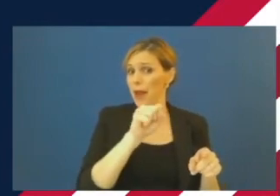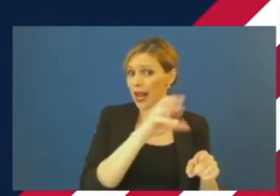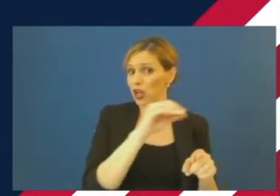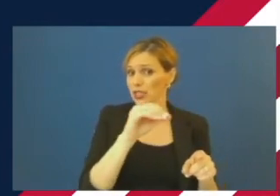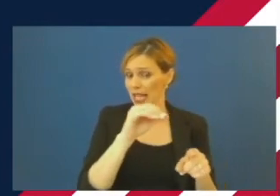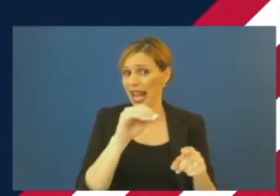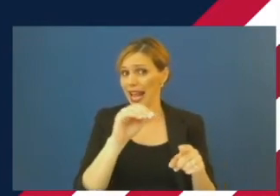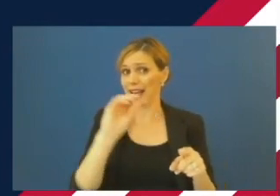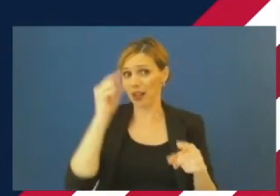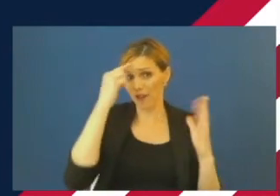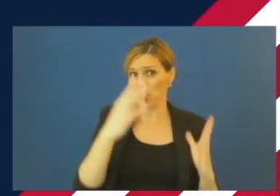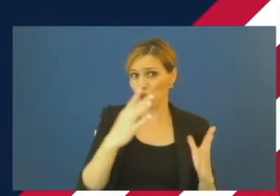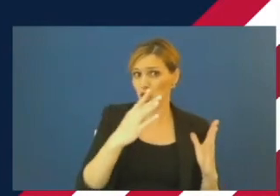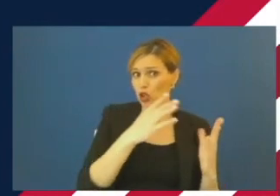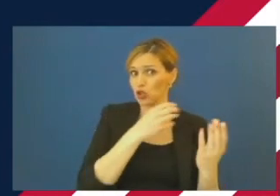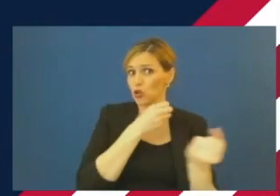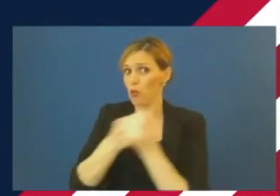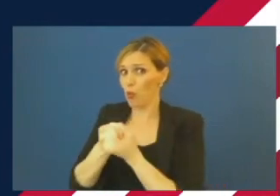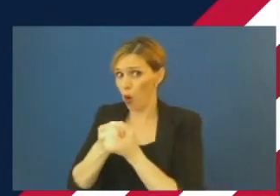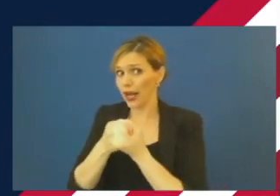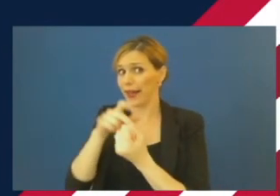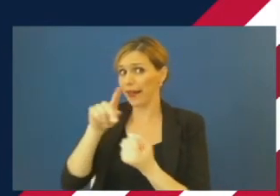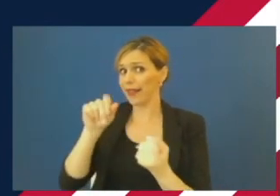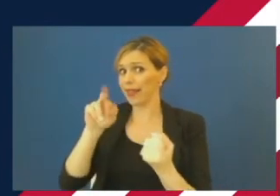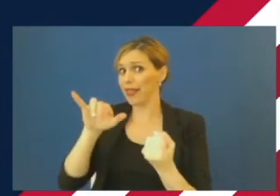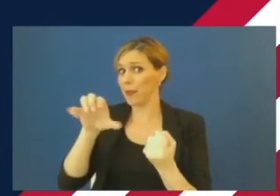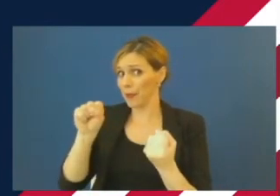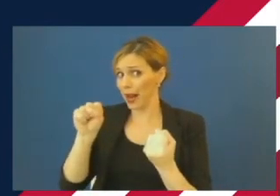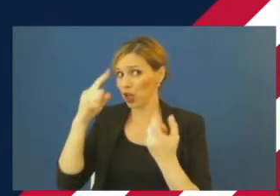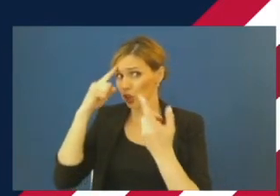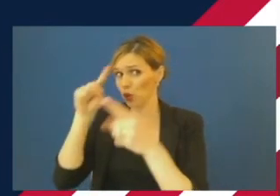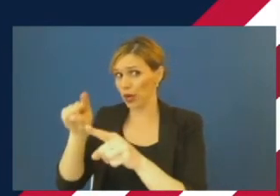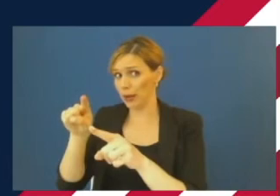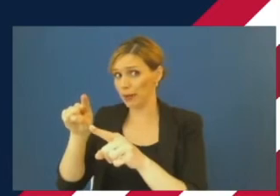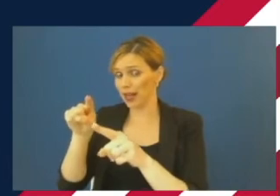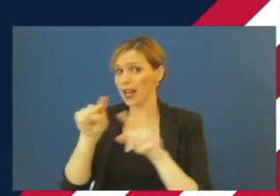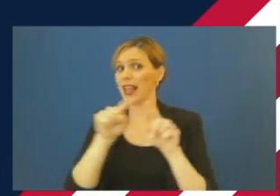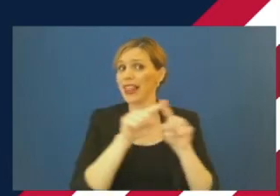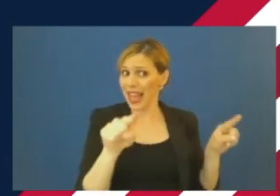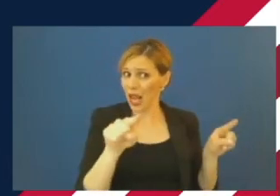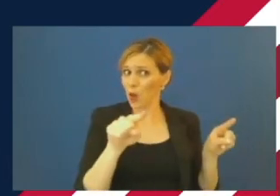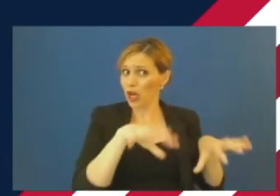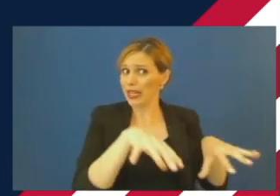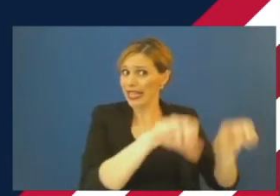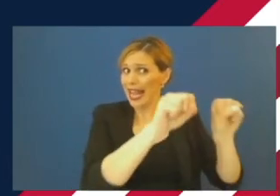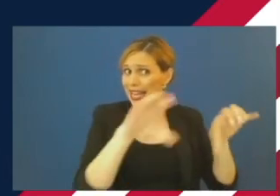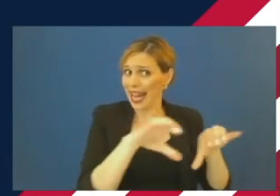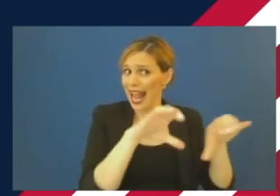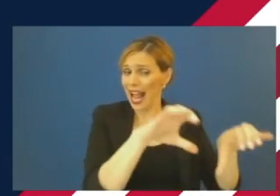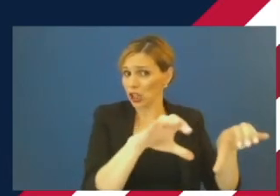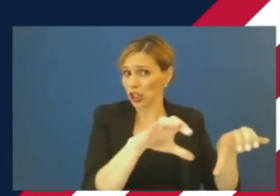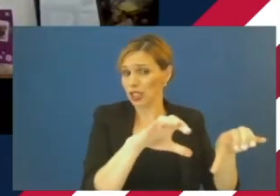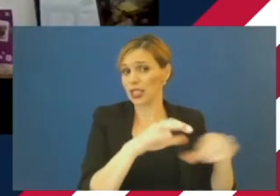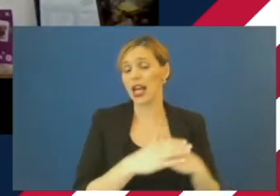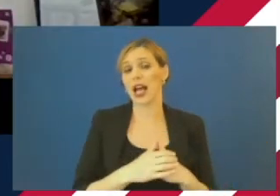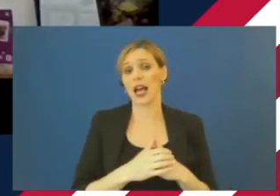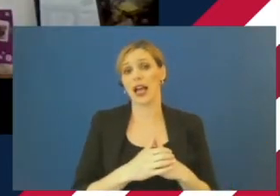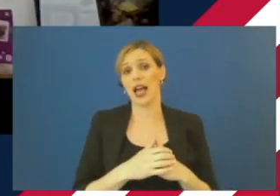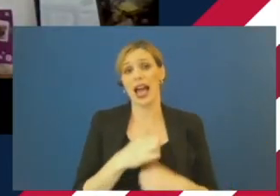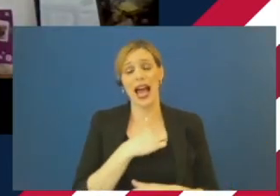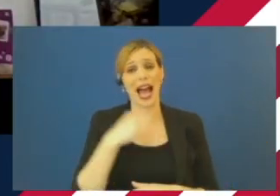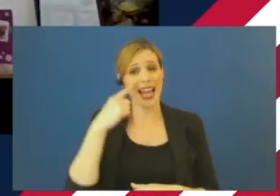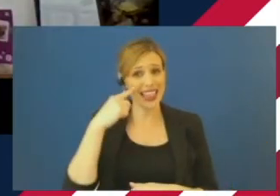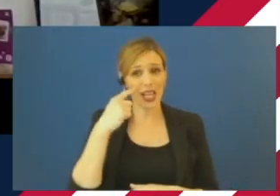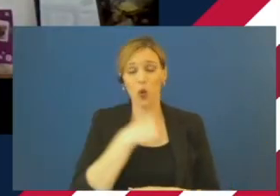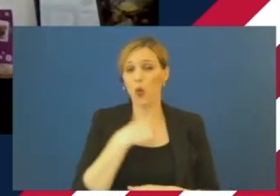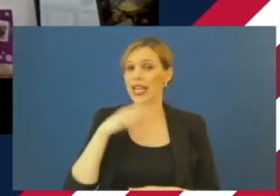ensured that in their own states and cities, they were taking actions to show that. I think the party would do well to listen to the local and state elected